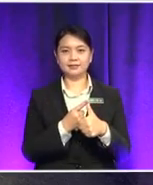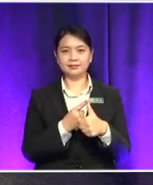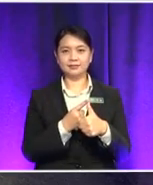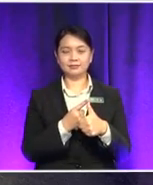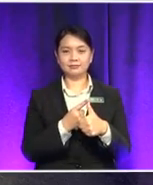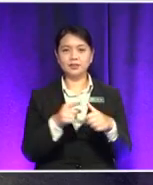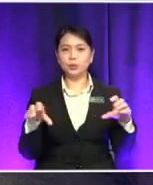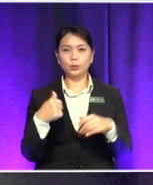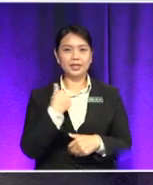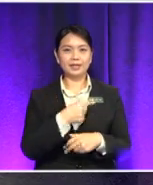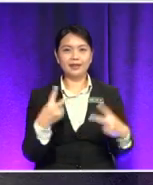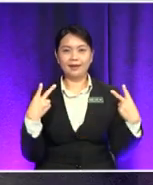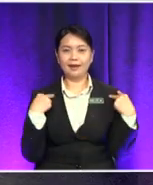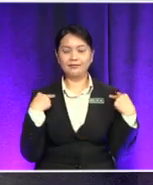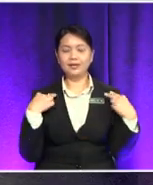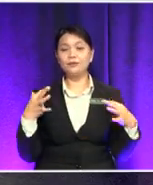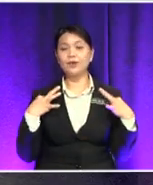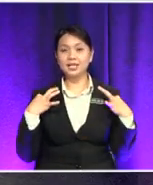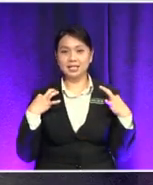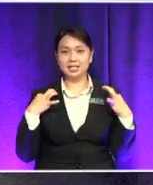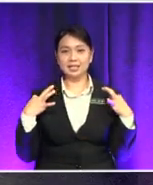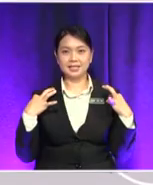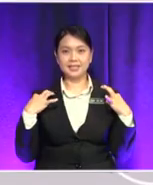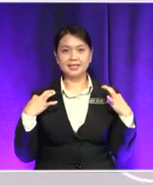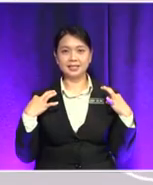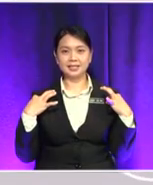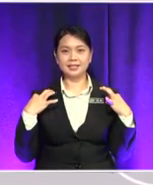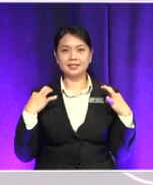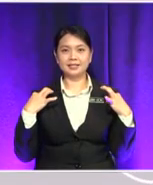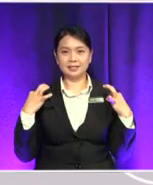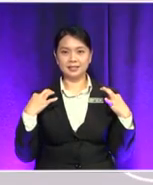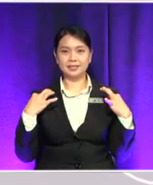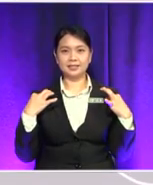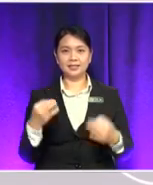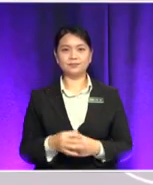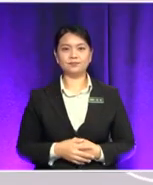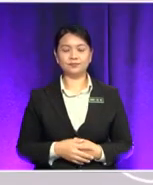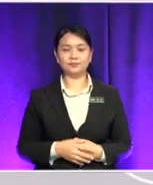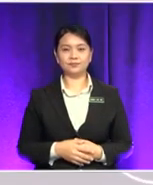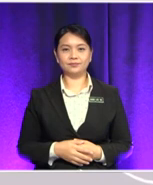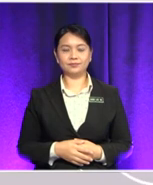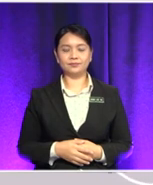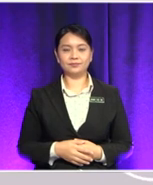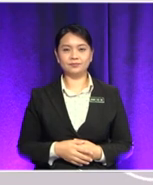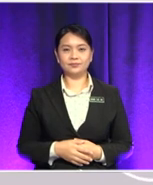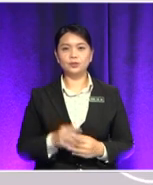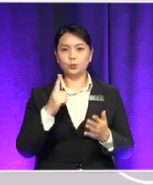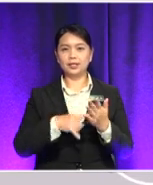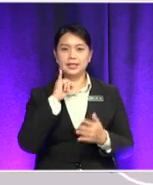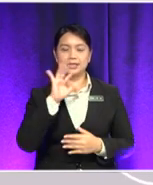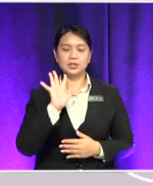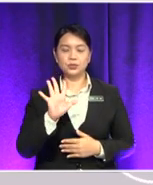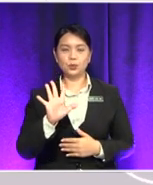And do we have a volunteer? Yeah. Anyone wants to start first? Oh, Shahira. Okay. Okay. What's your answer,